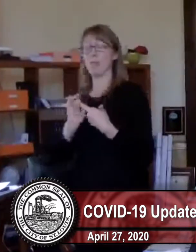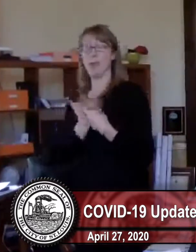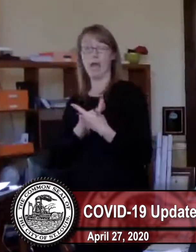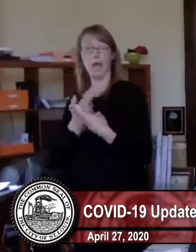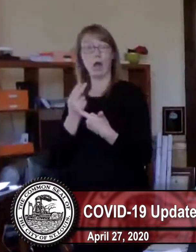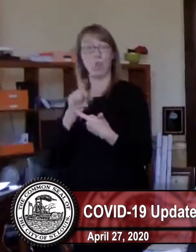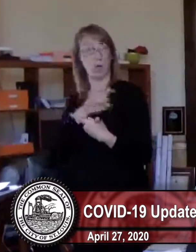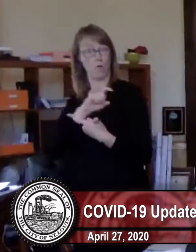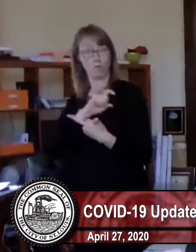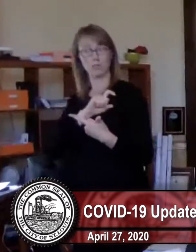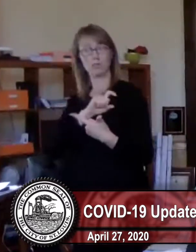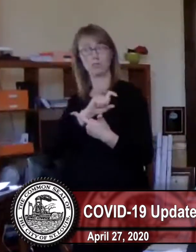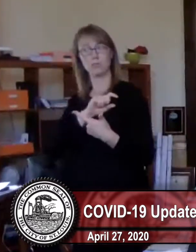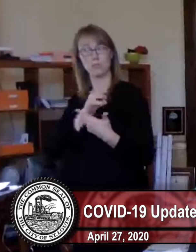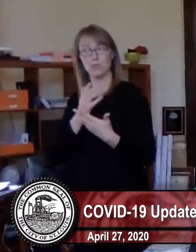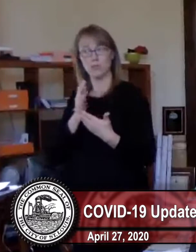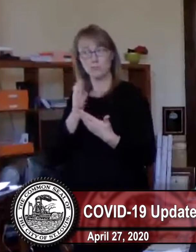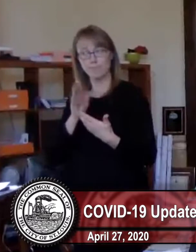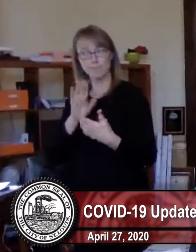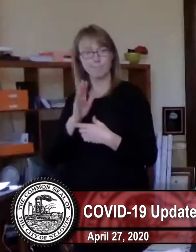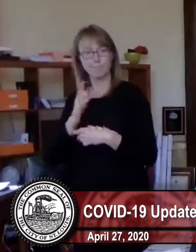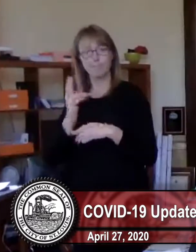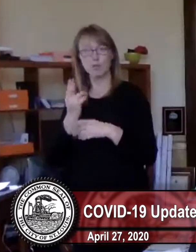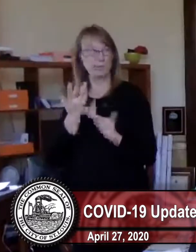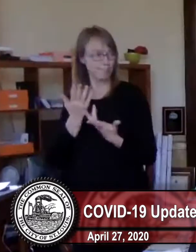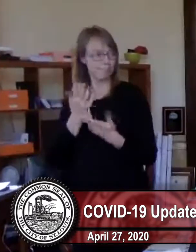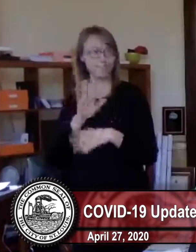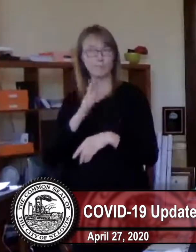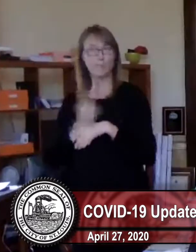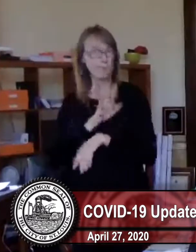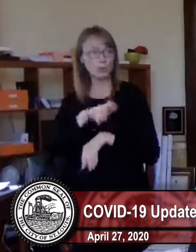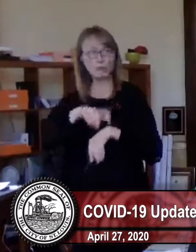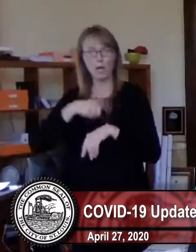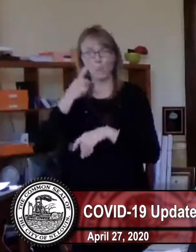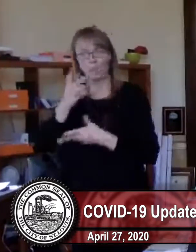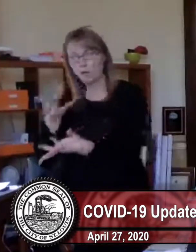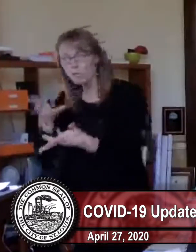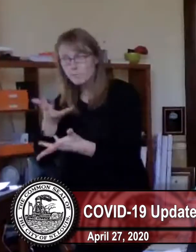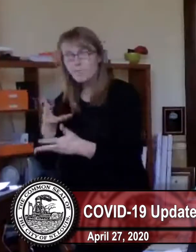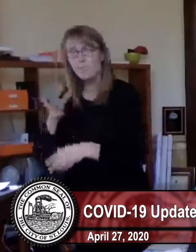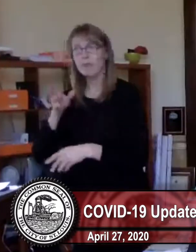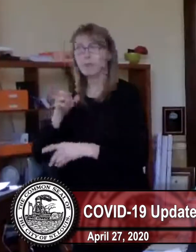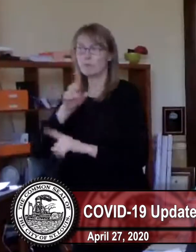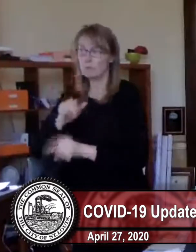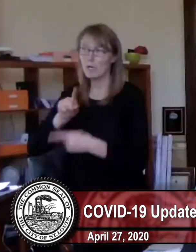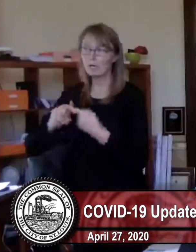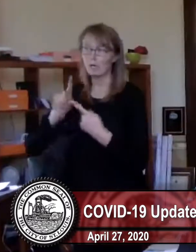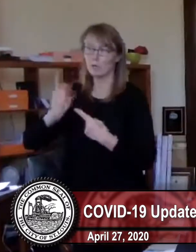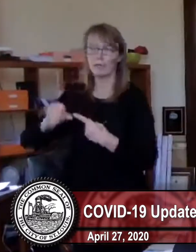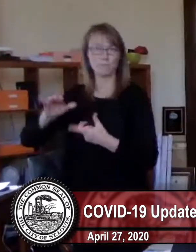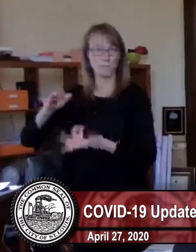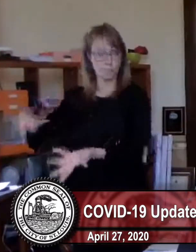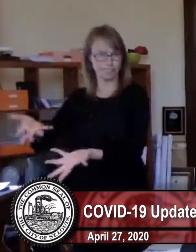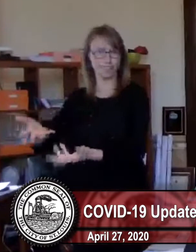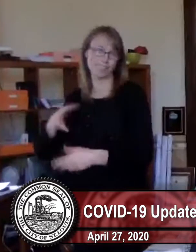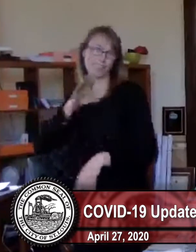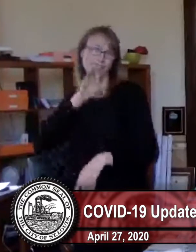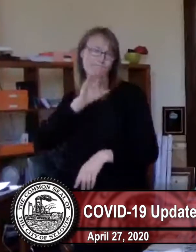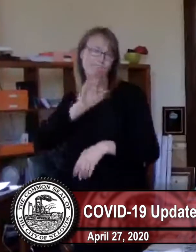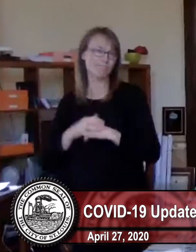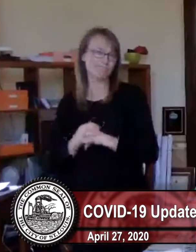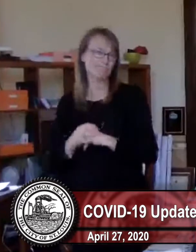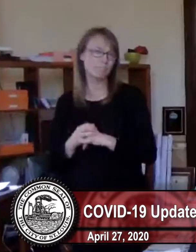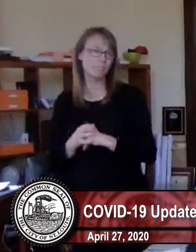for fun, but it's really not all that fun when somebody ends up getting hurt. So it's aggravating. How is the city